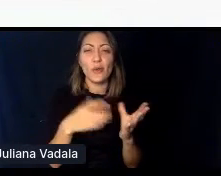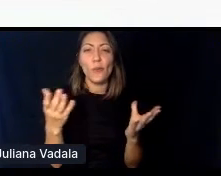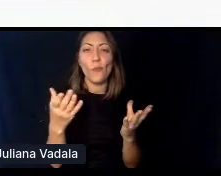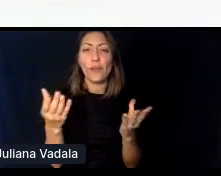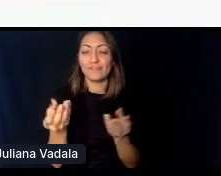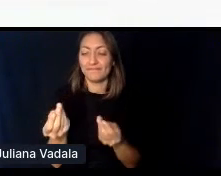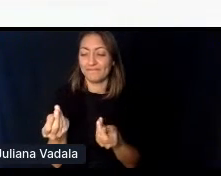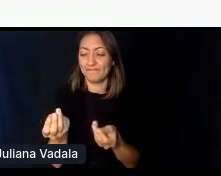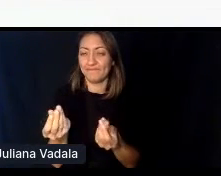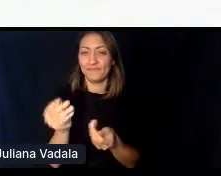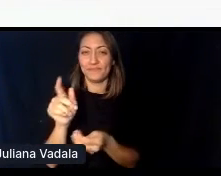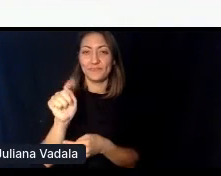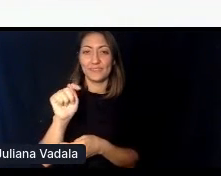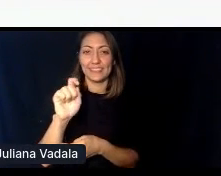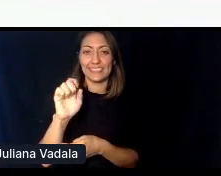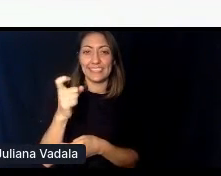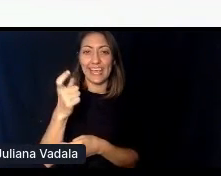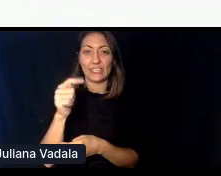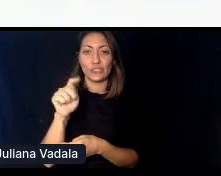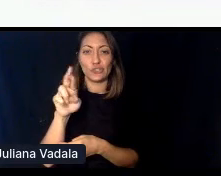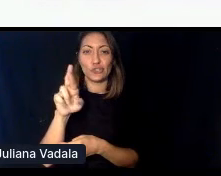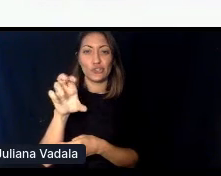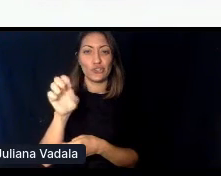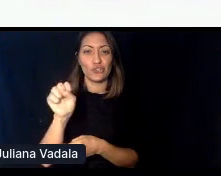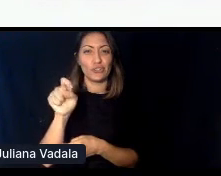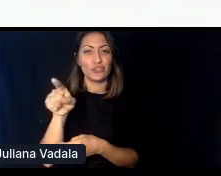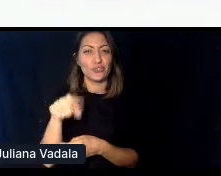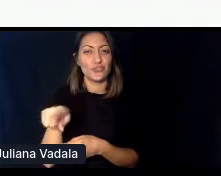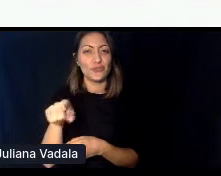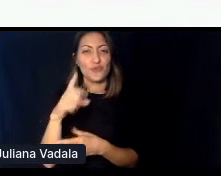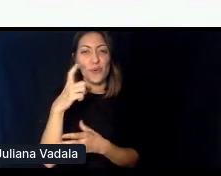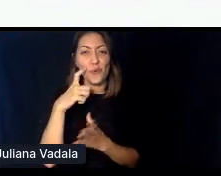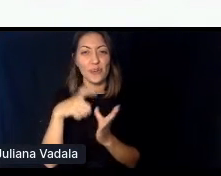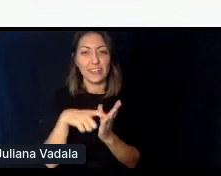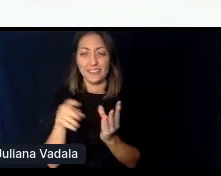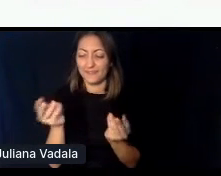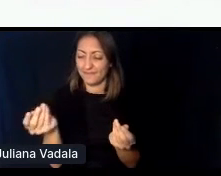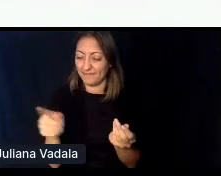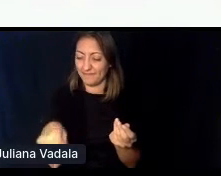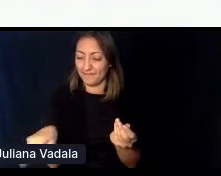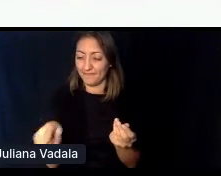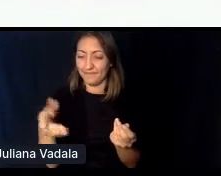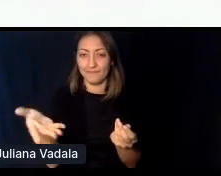moment and acknowledge and be aware of your surroundings.